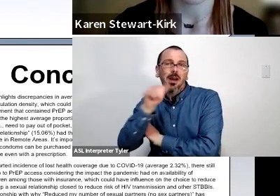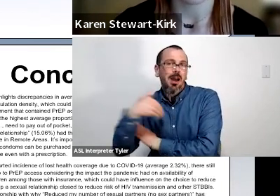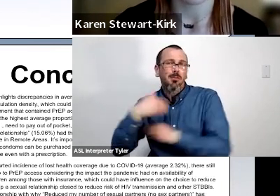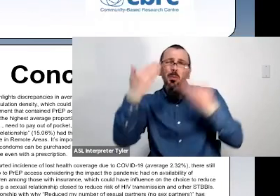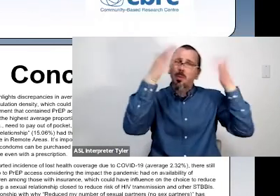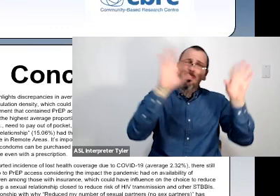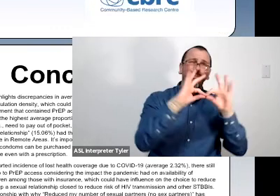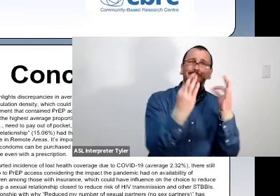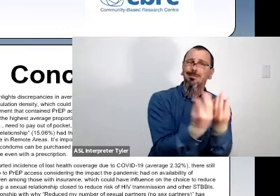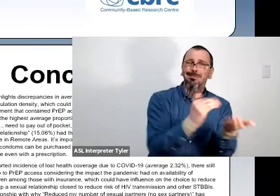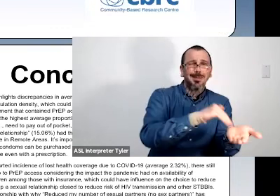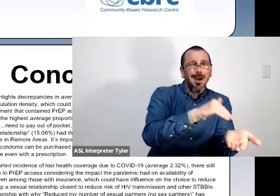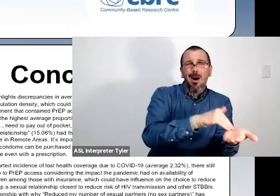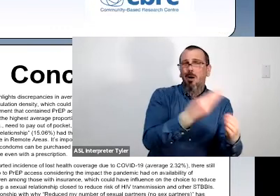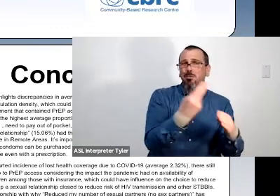Great.